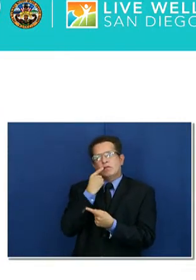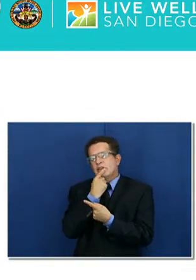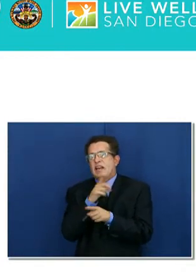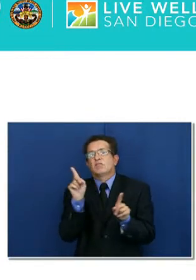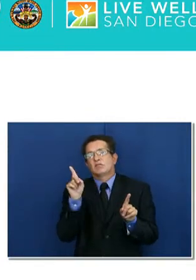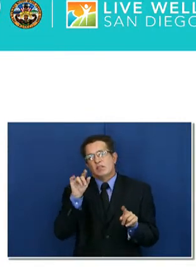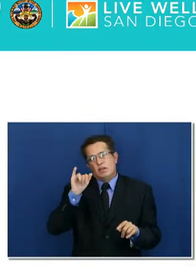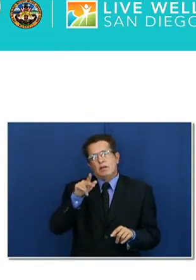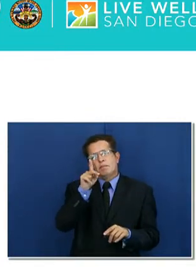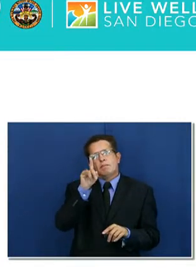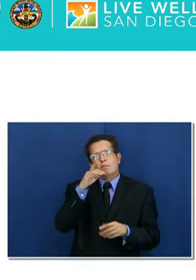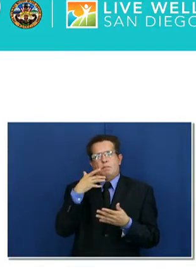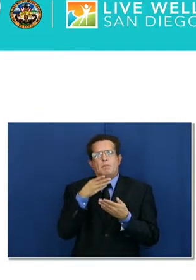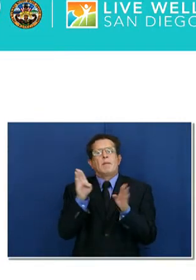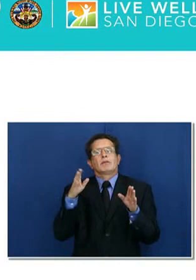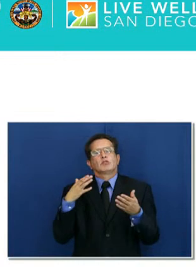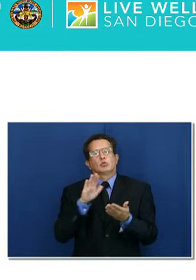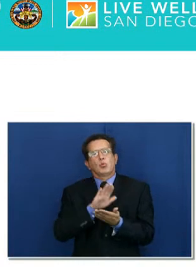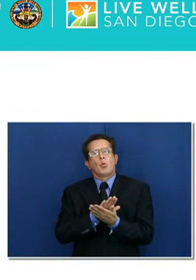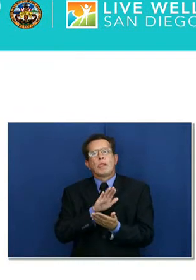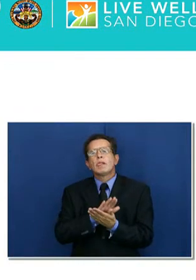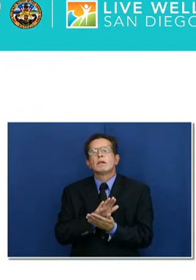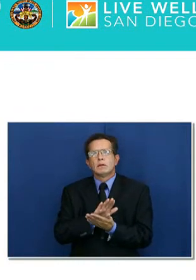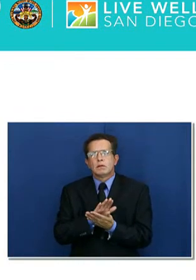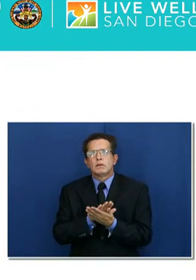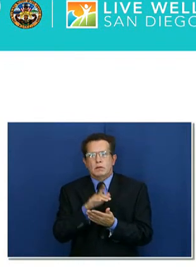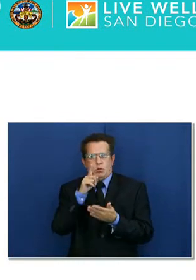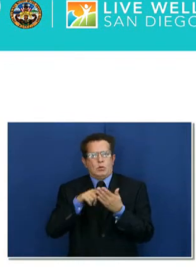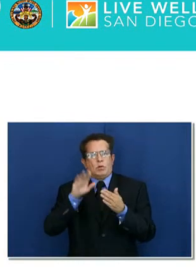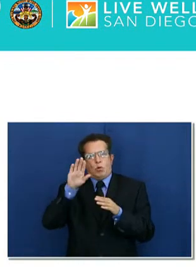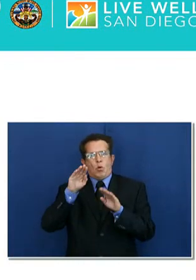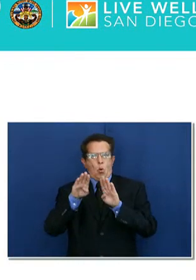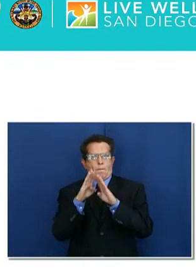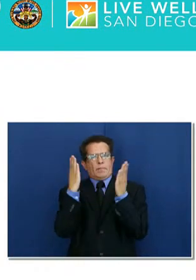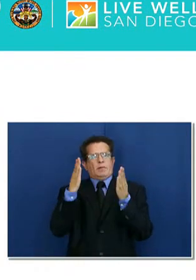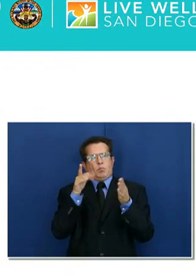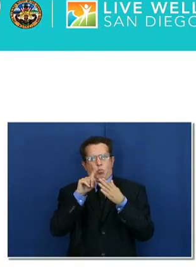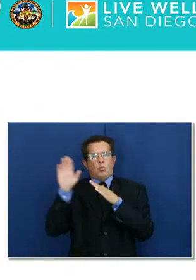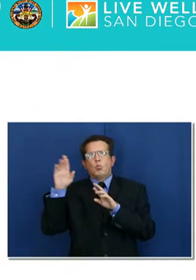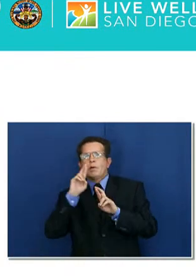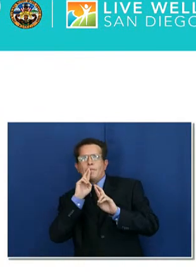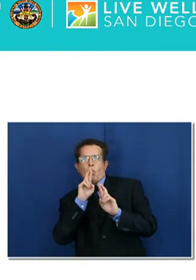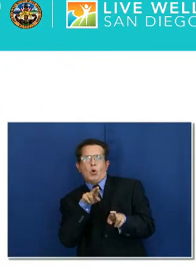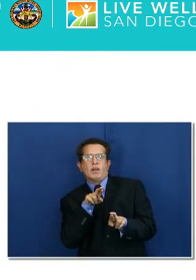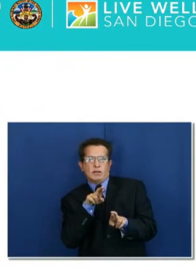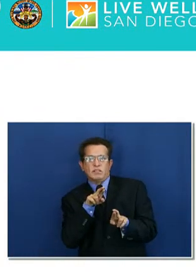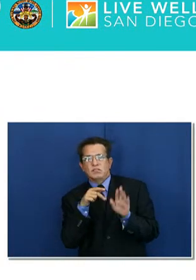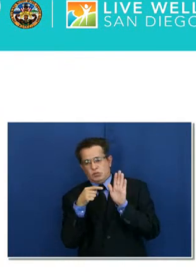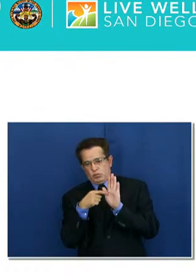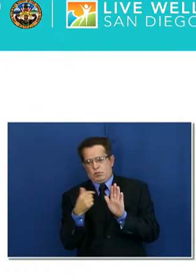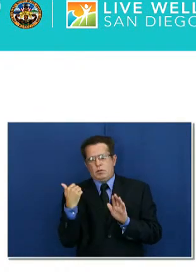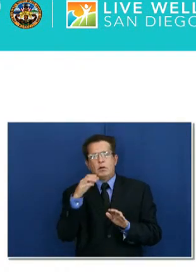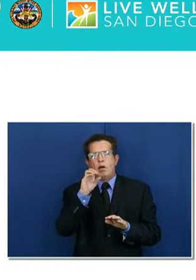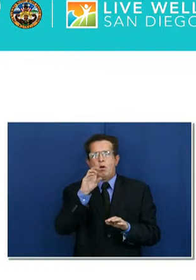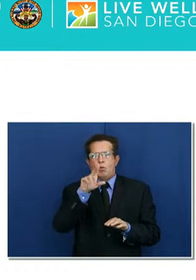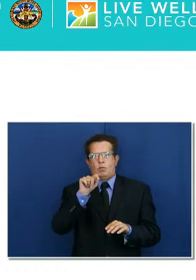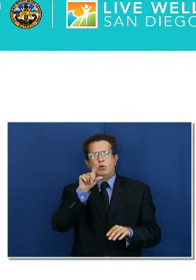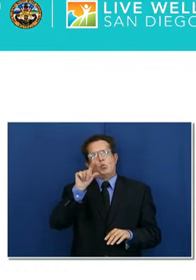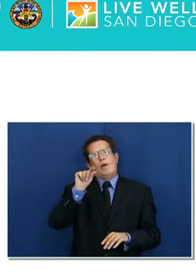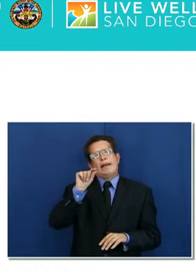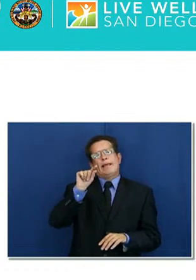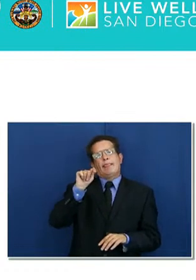public school district in-person reopening report with the data as of October